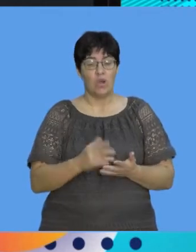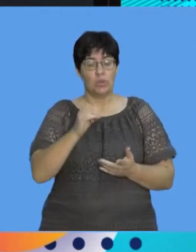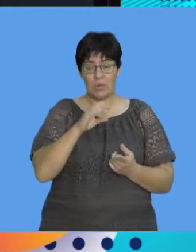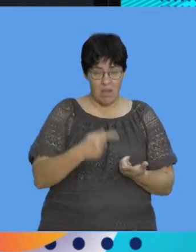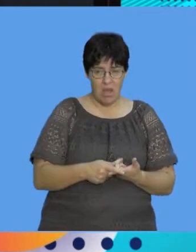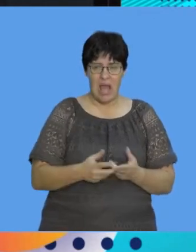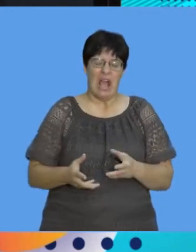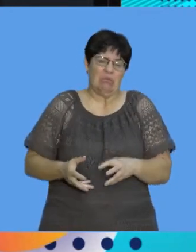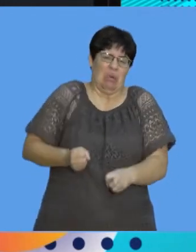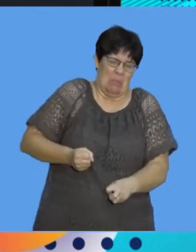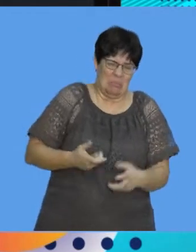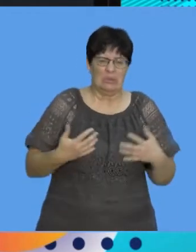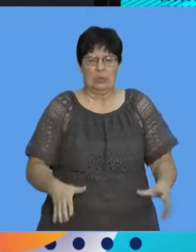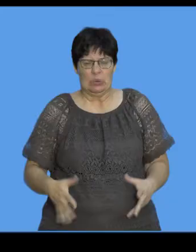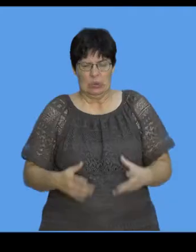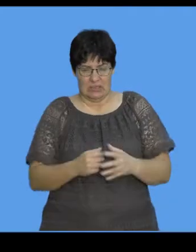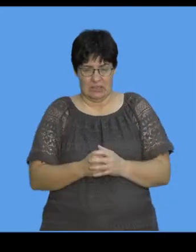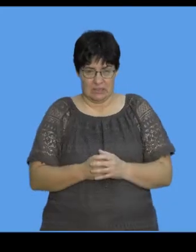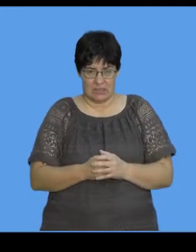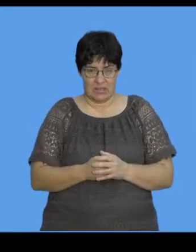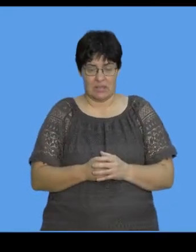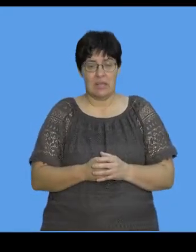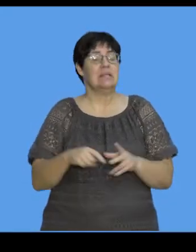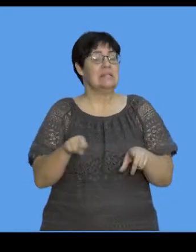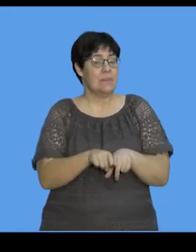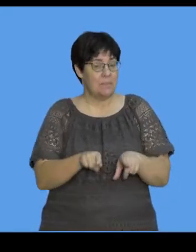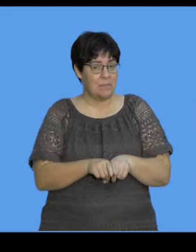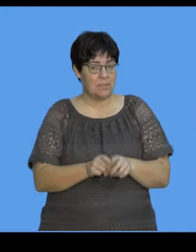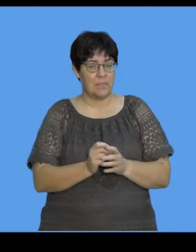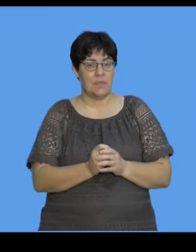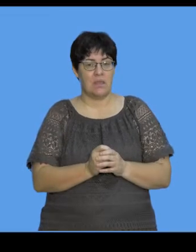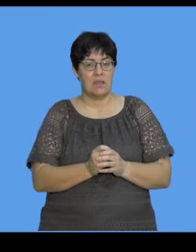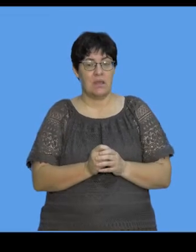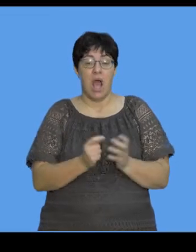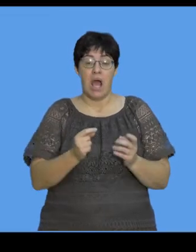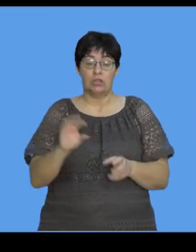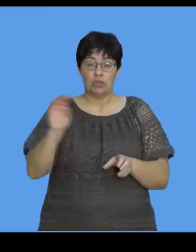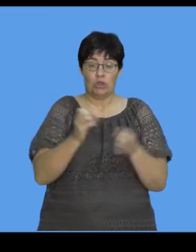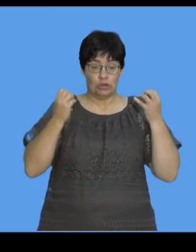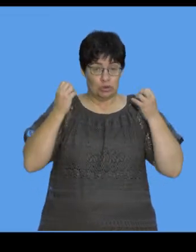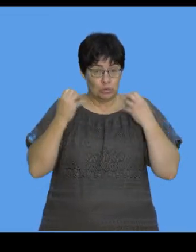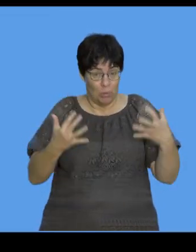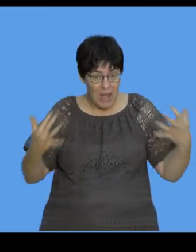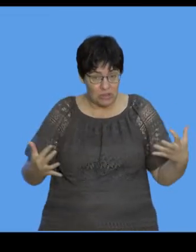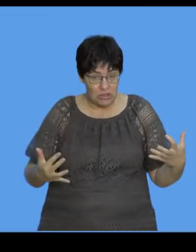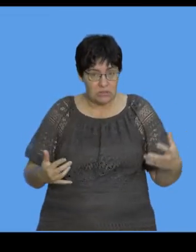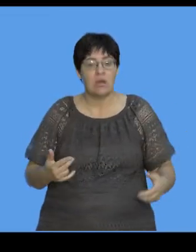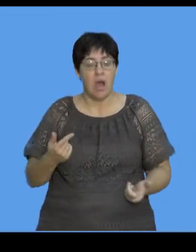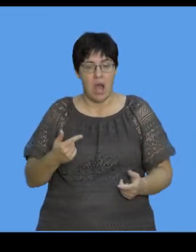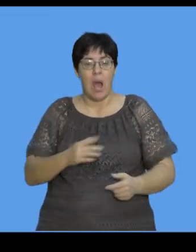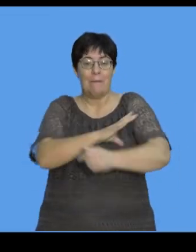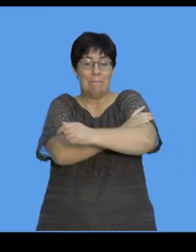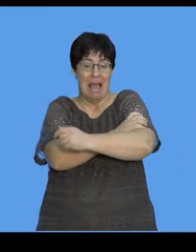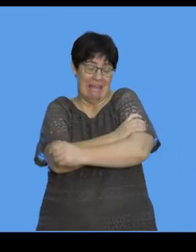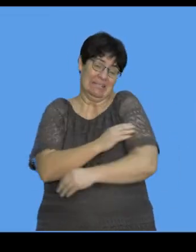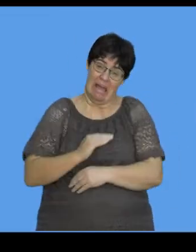little sodium, you have a lot of cramps, all right? And also, what happens if you have too much salt, you can have